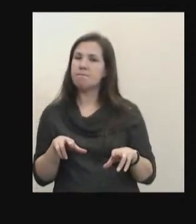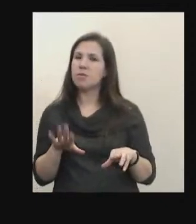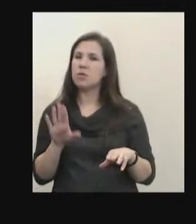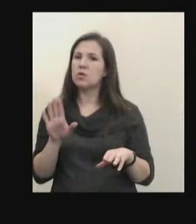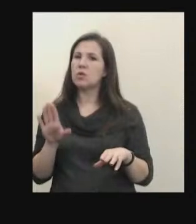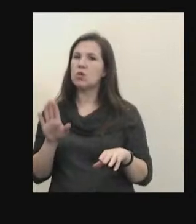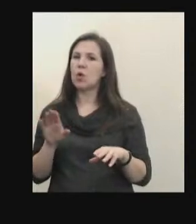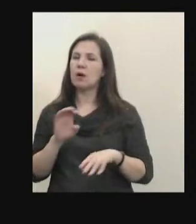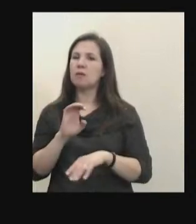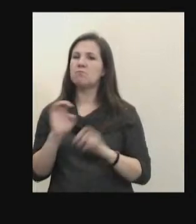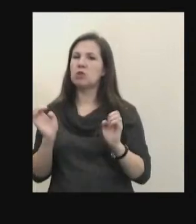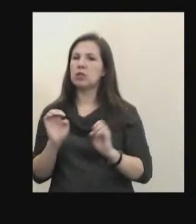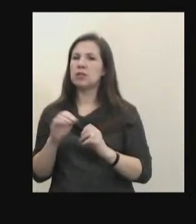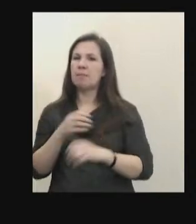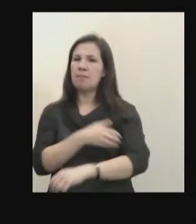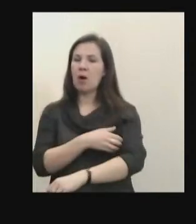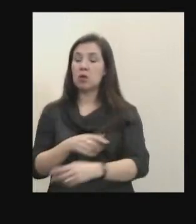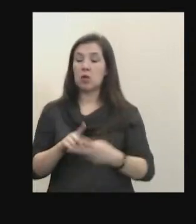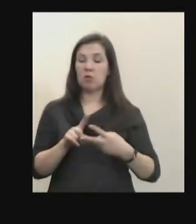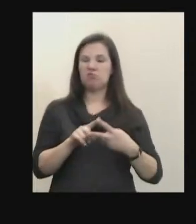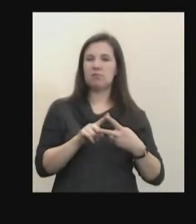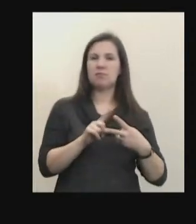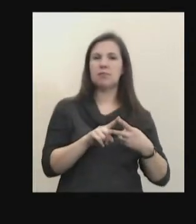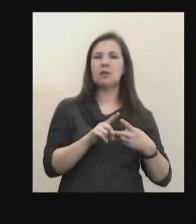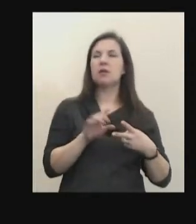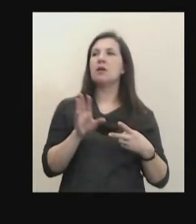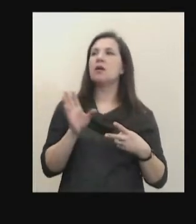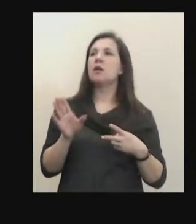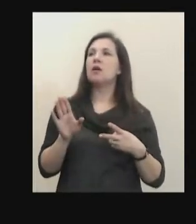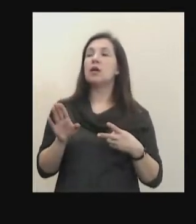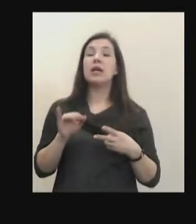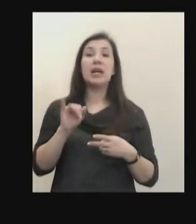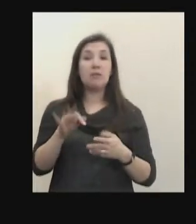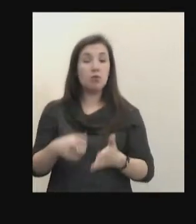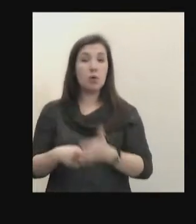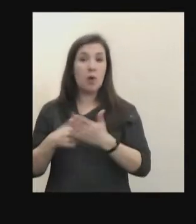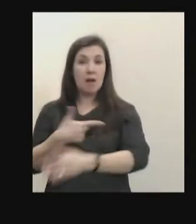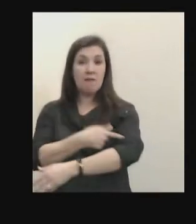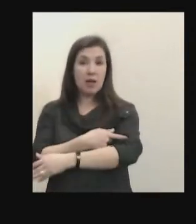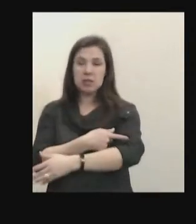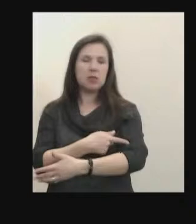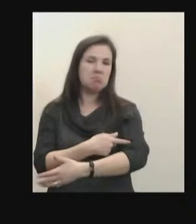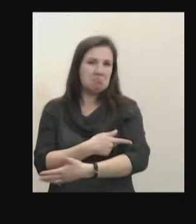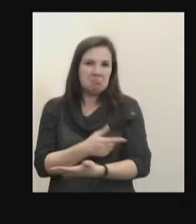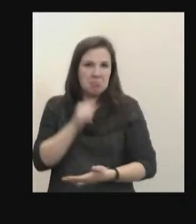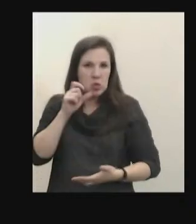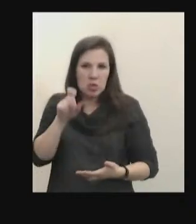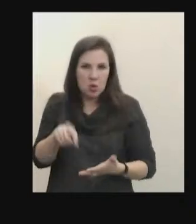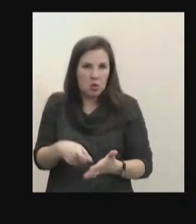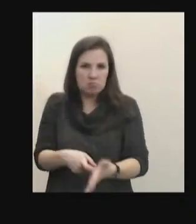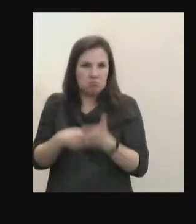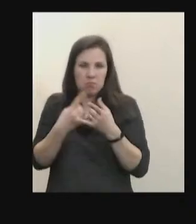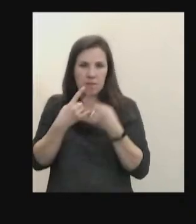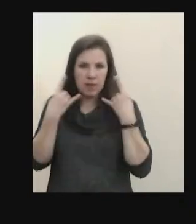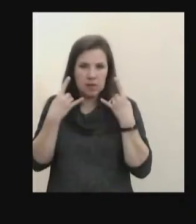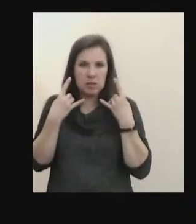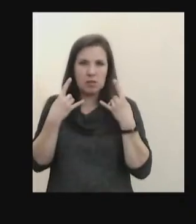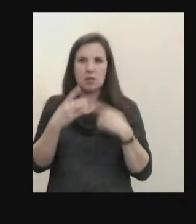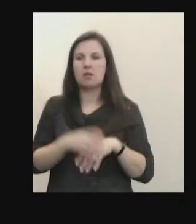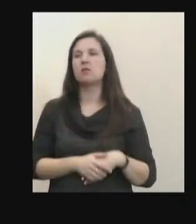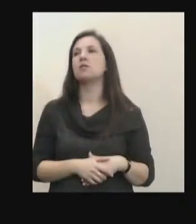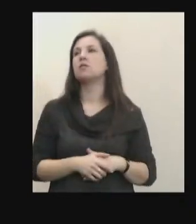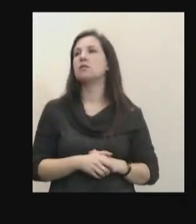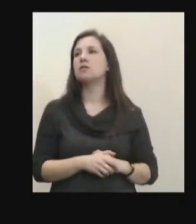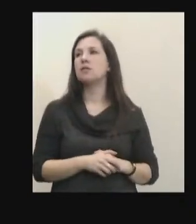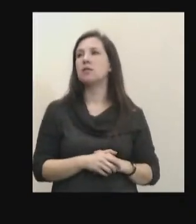Masks are not required in locations that require a vaccine mandate. It's as simple as that. And that it would include